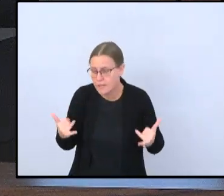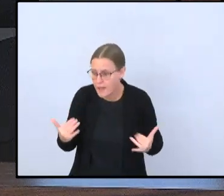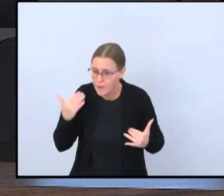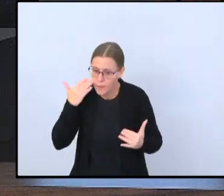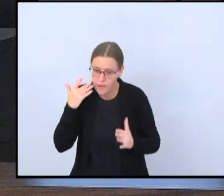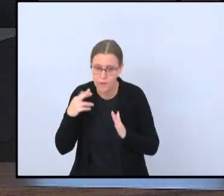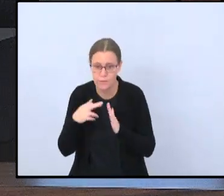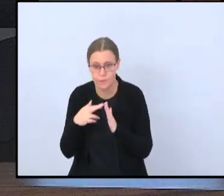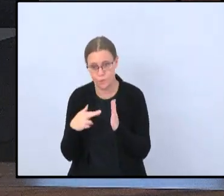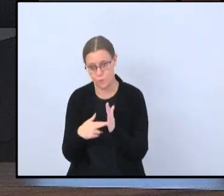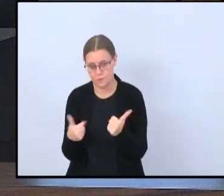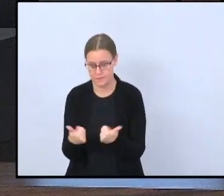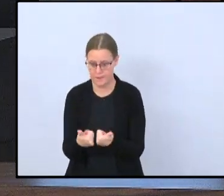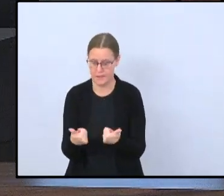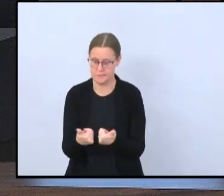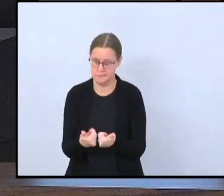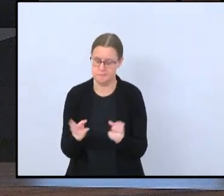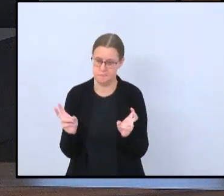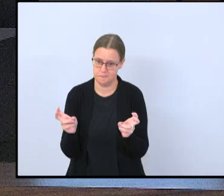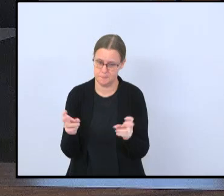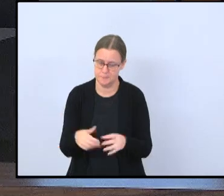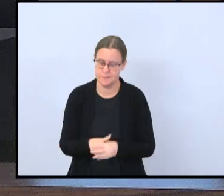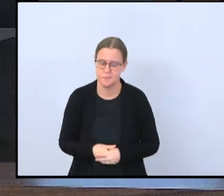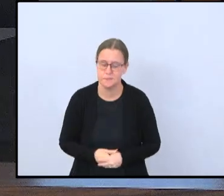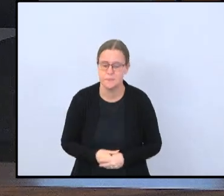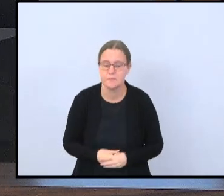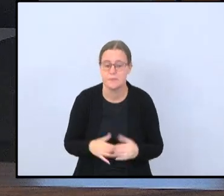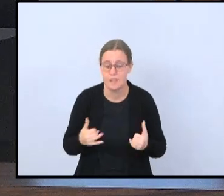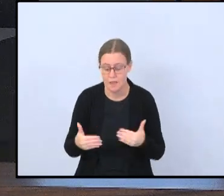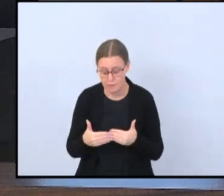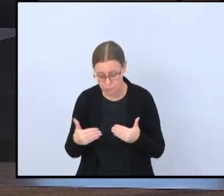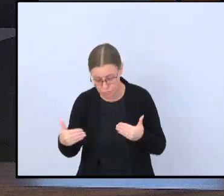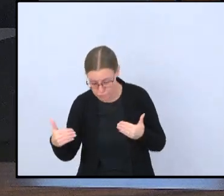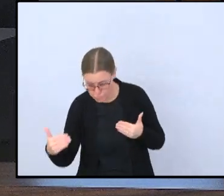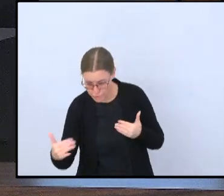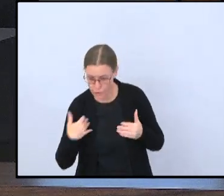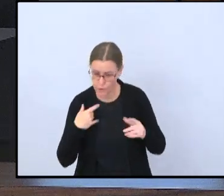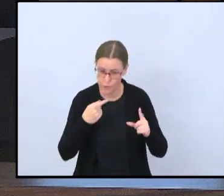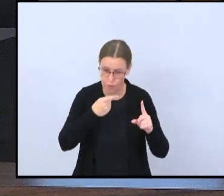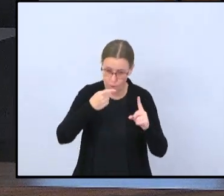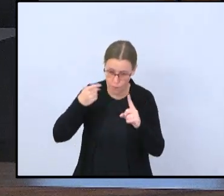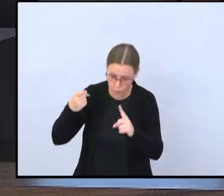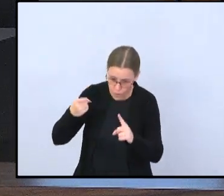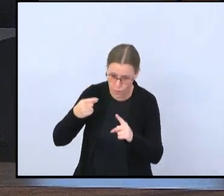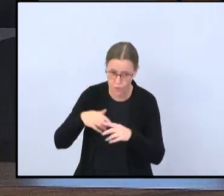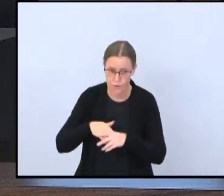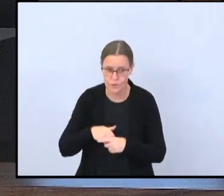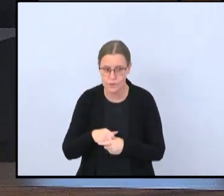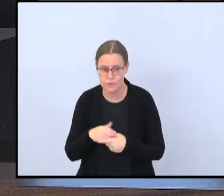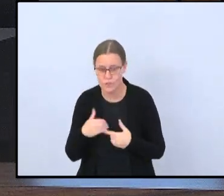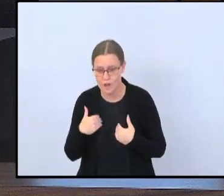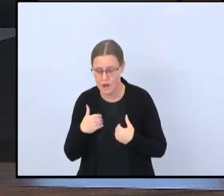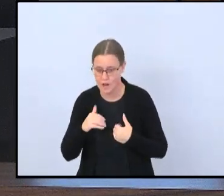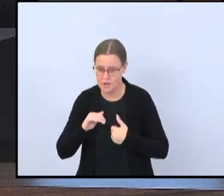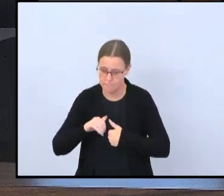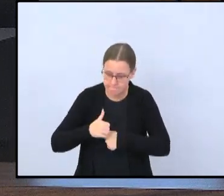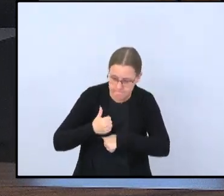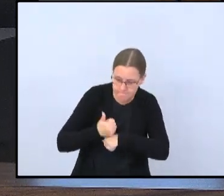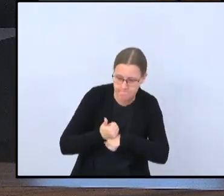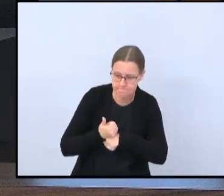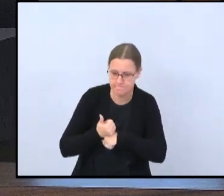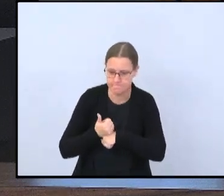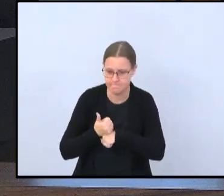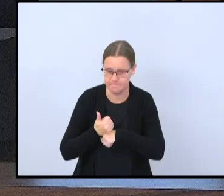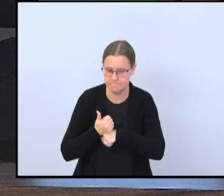rules to the game, as we move forward, let's set our goals. Let's set our framework for these kids to make